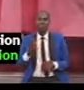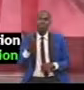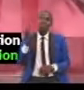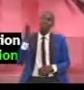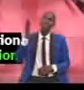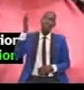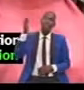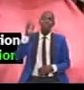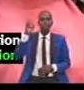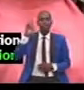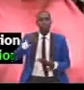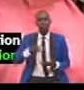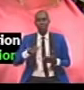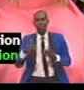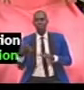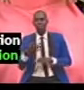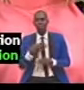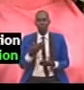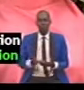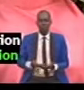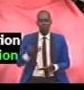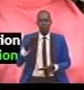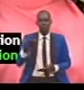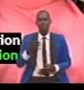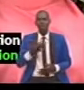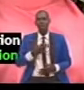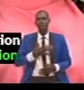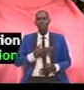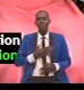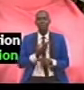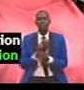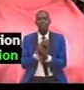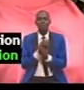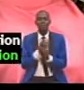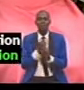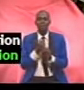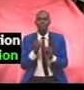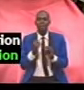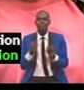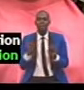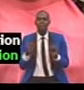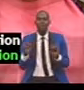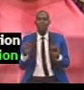Dear, you died and purchased my